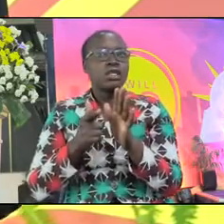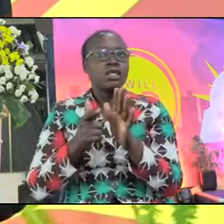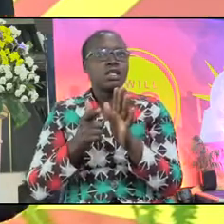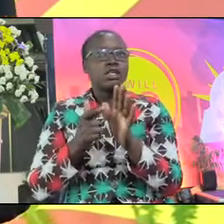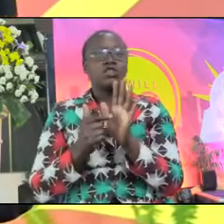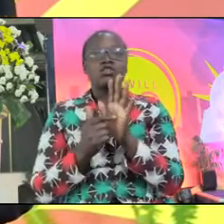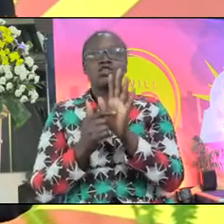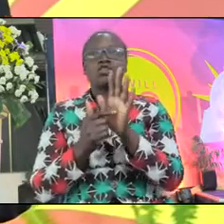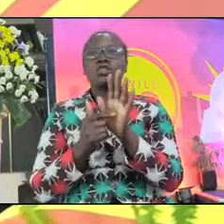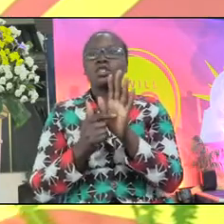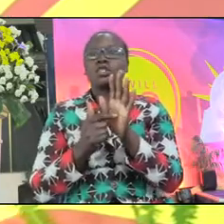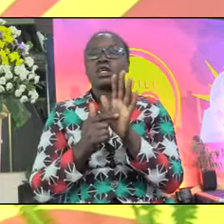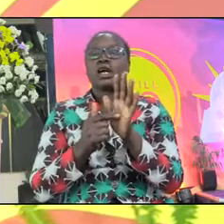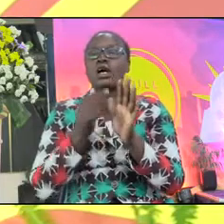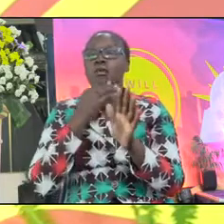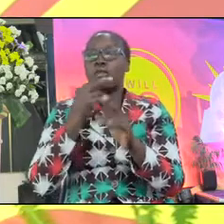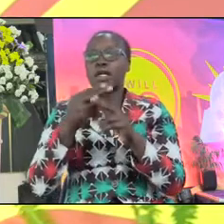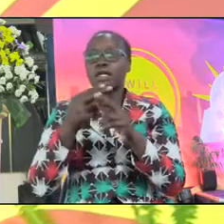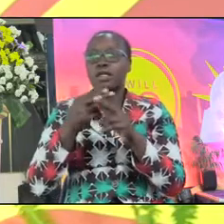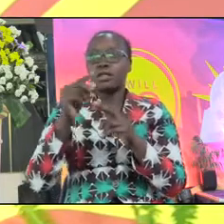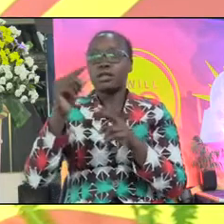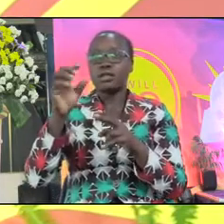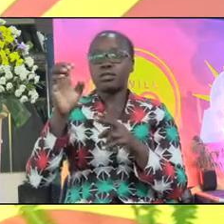starring George Clooney.